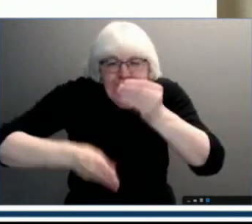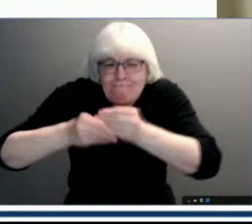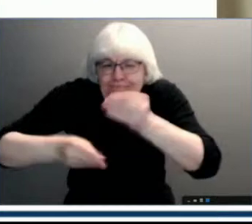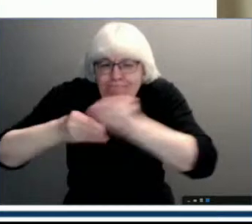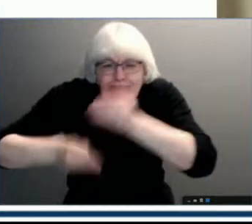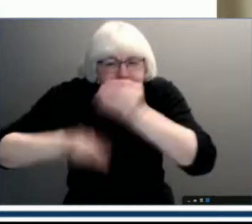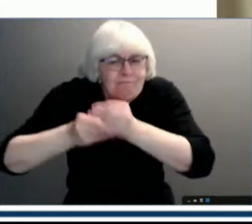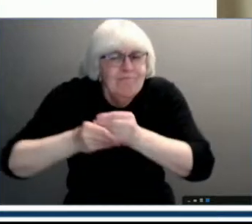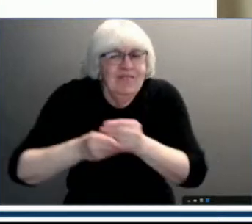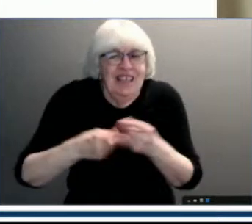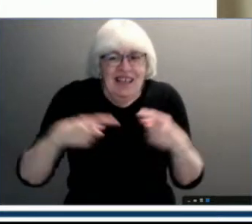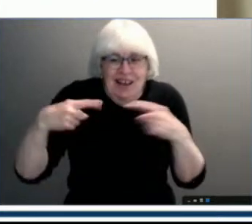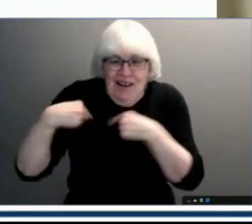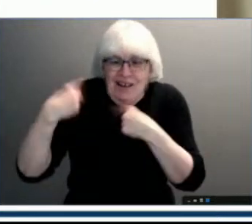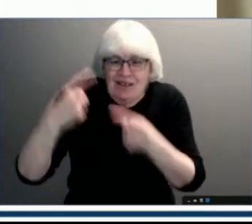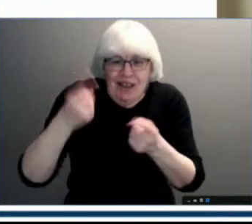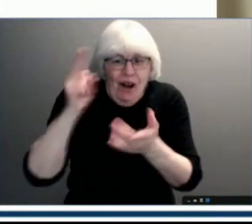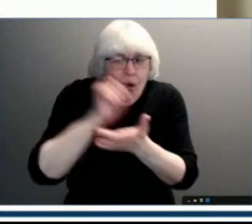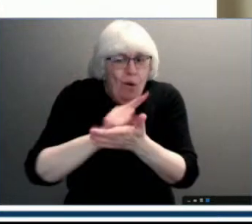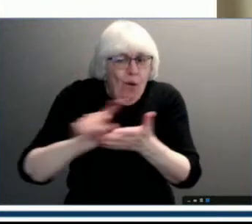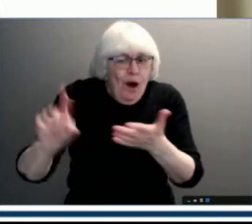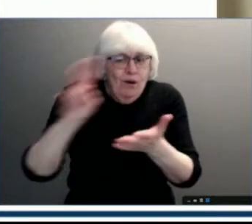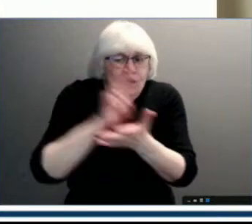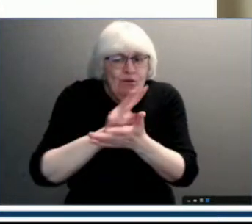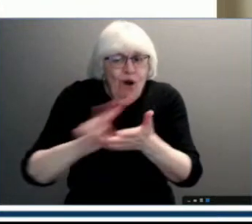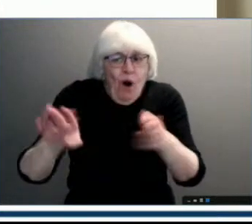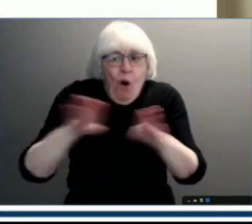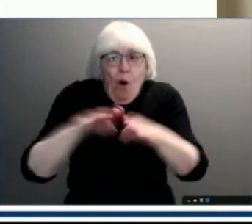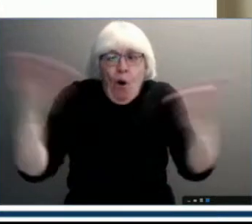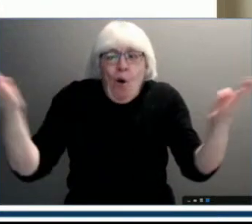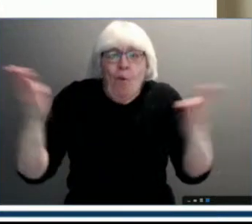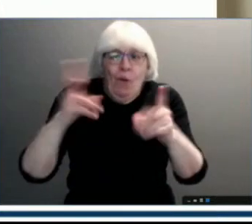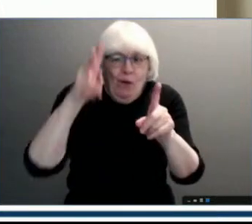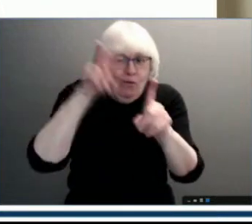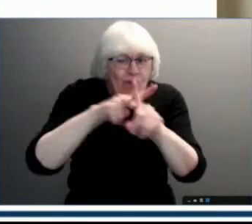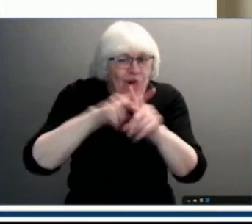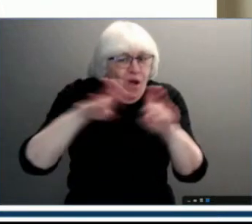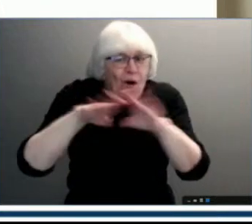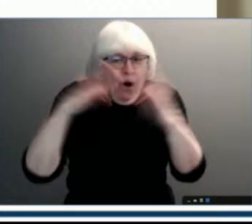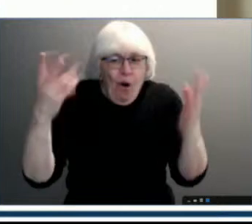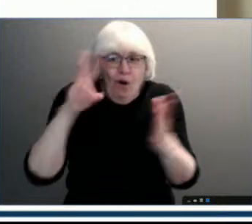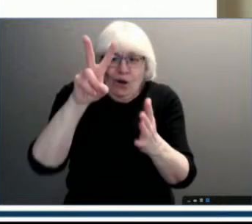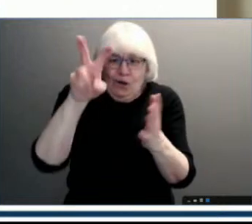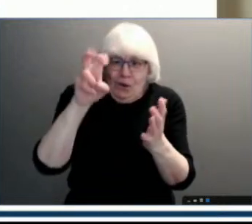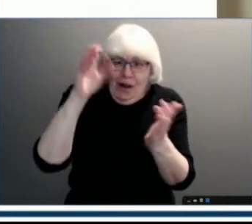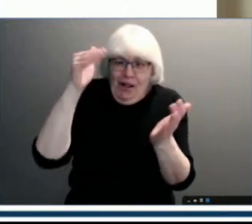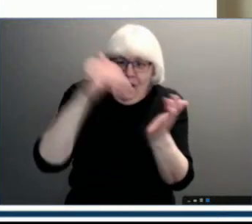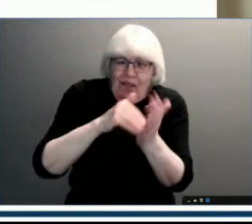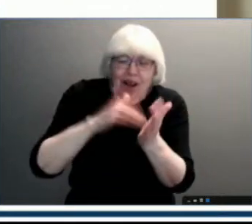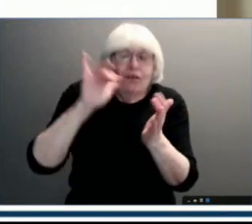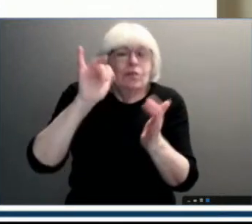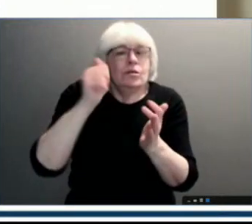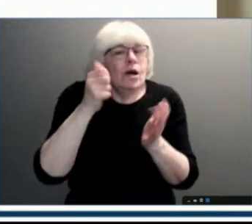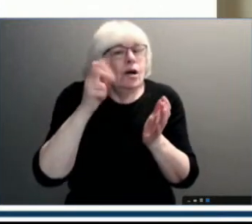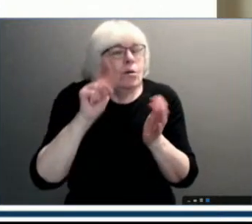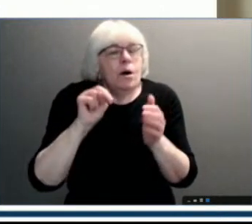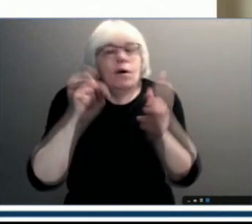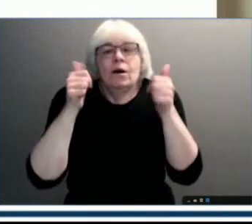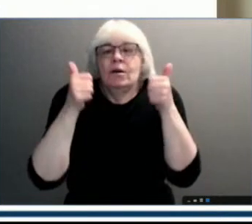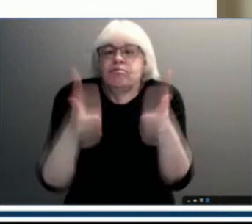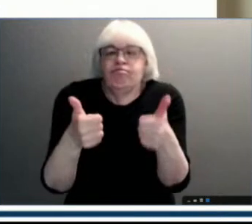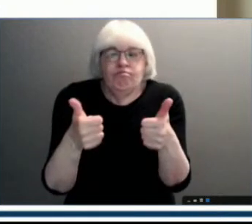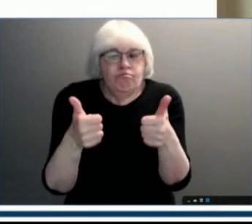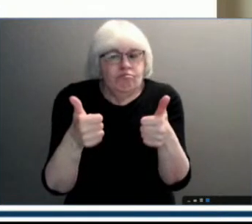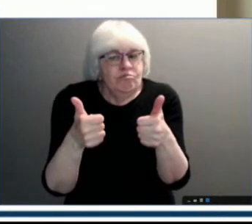almost 200,000 appointments for January. That's a good thing. We'll continue to work towards opening up more appointments,